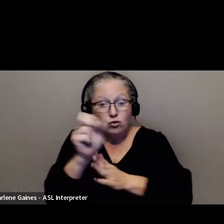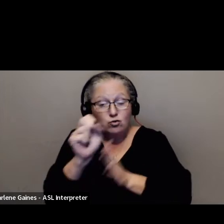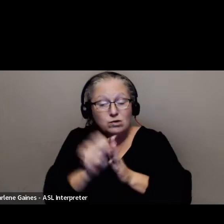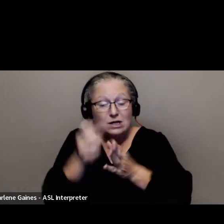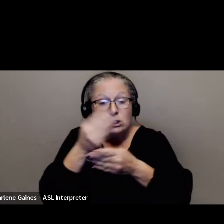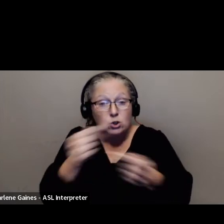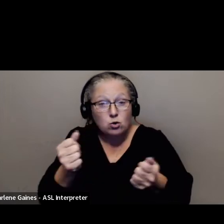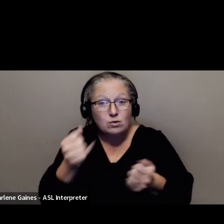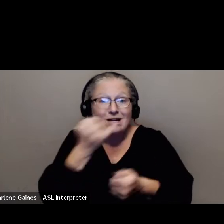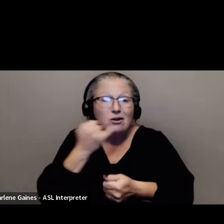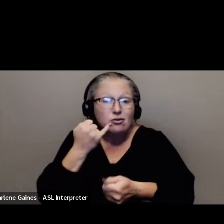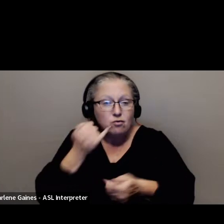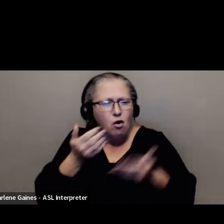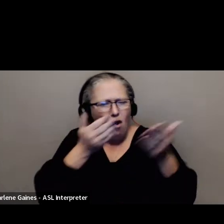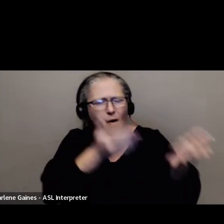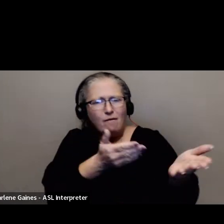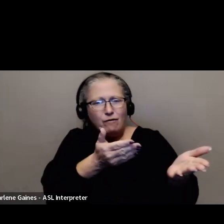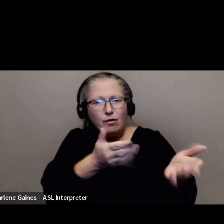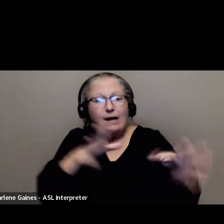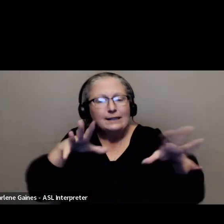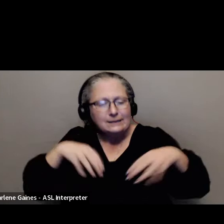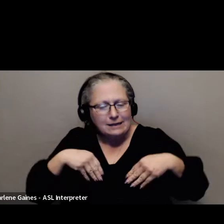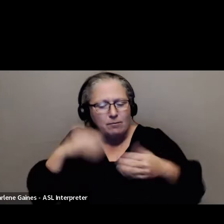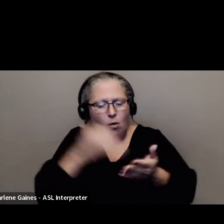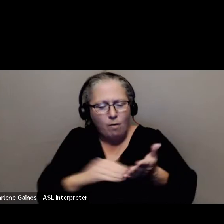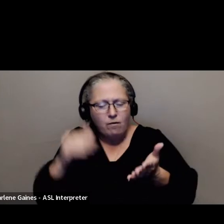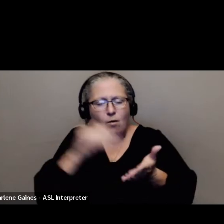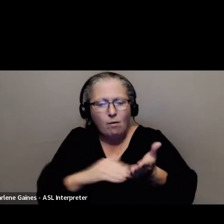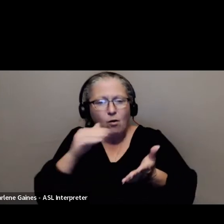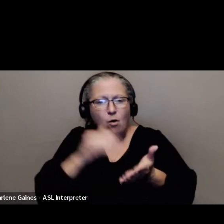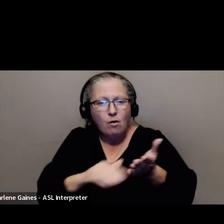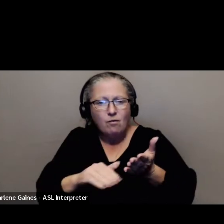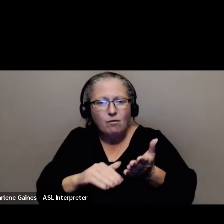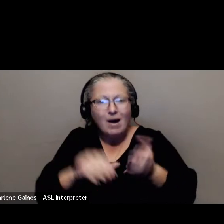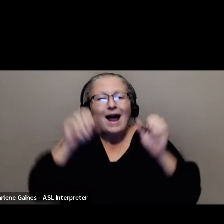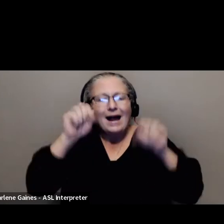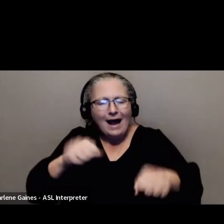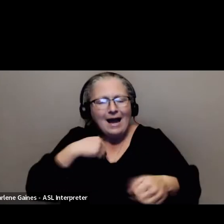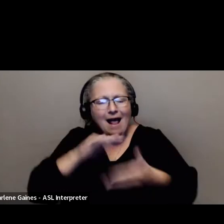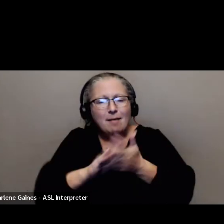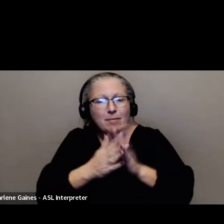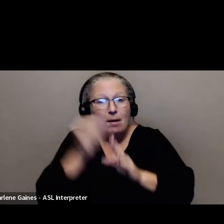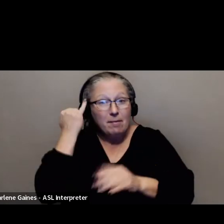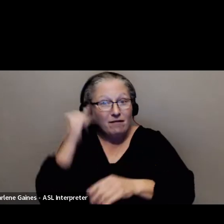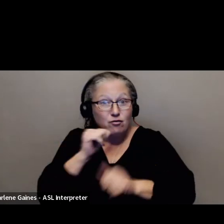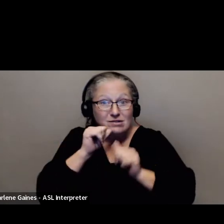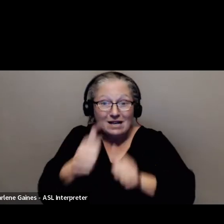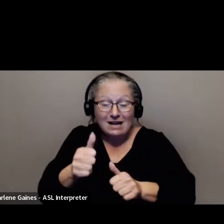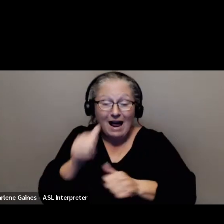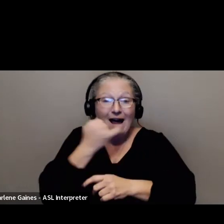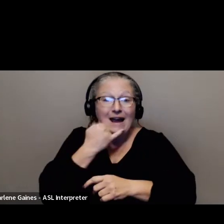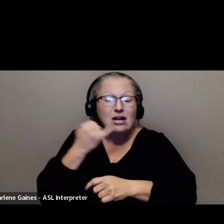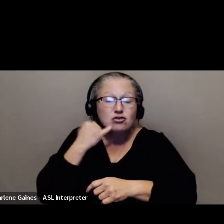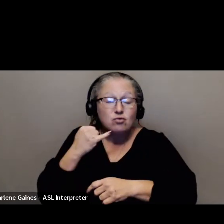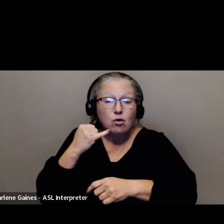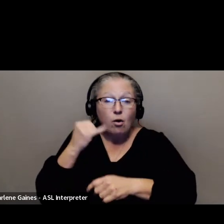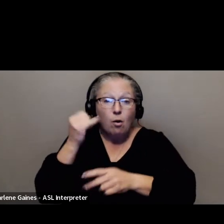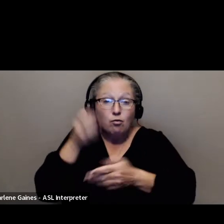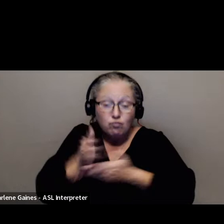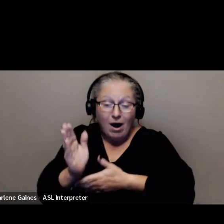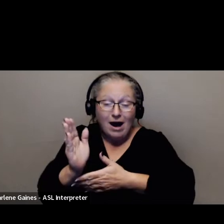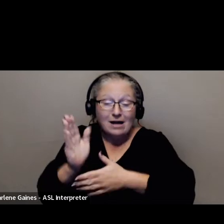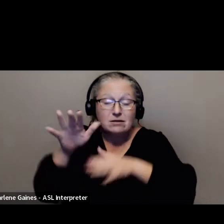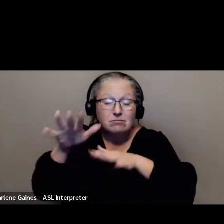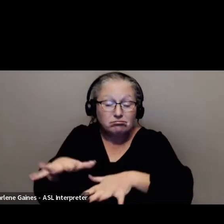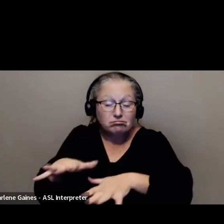something which Israel has offered or accepted over and over again, there can be peace. But if you deny Israel's right to exist as a sovereign state, as